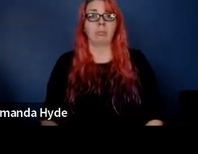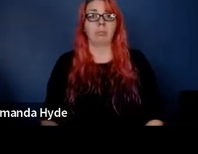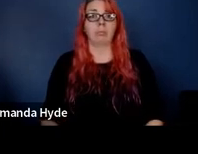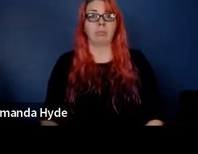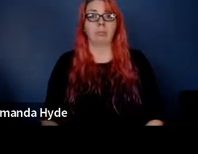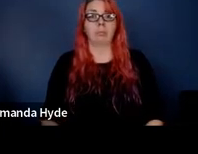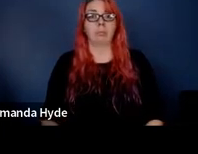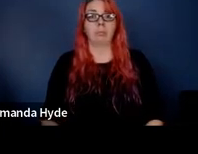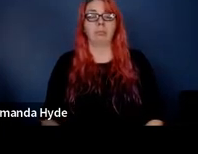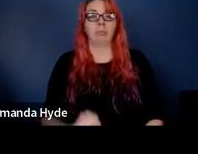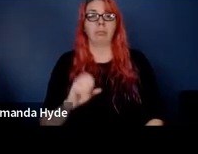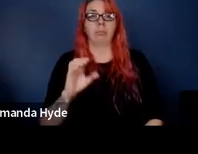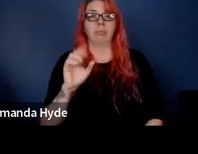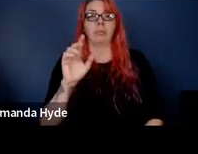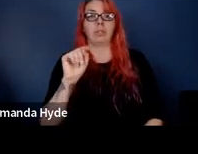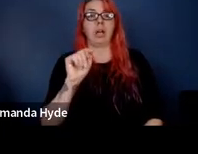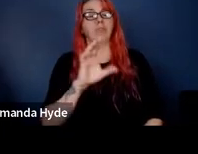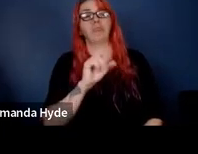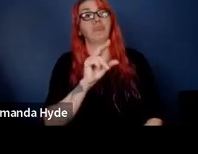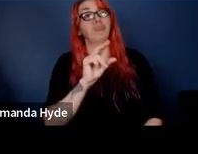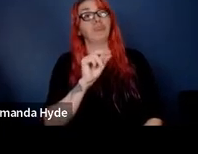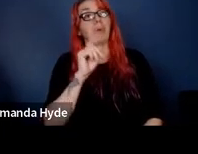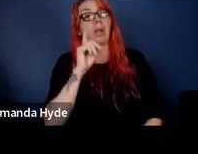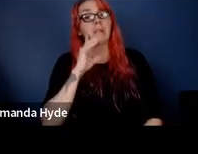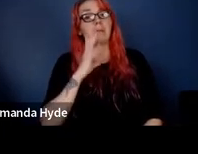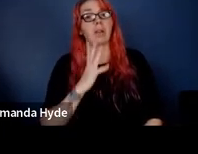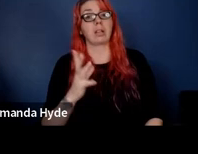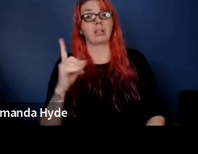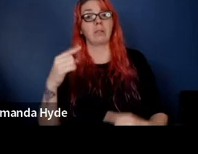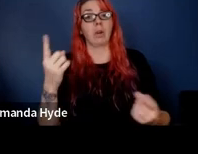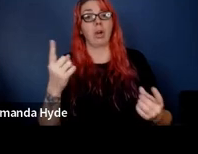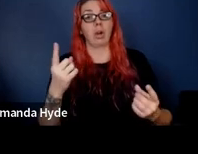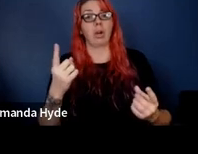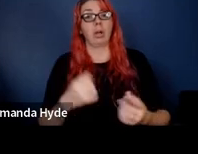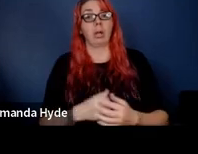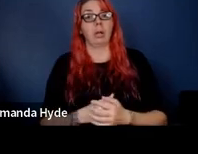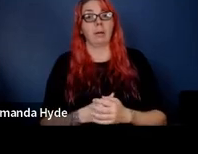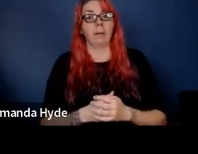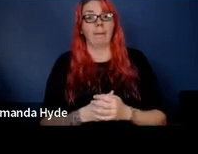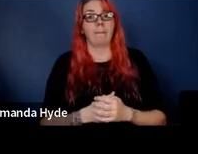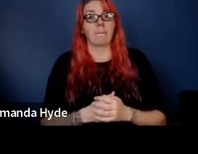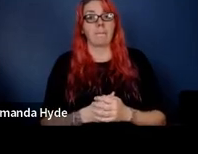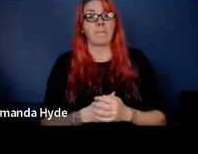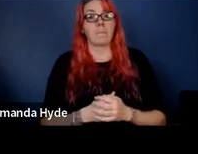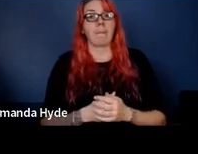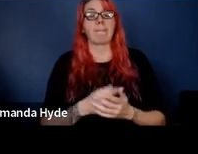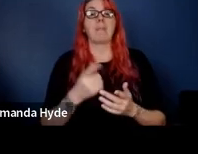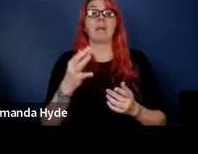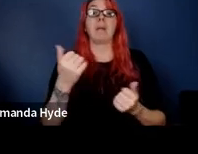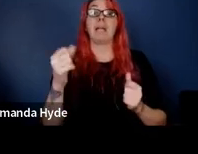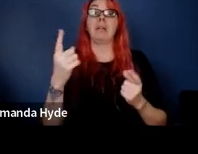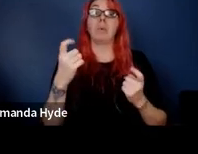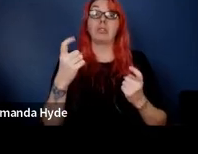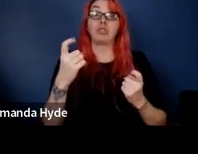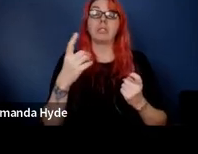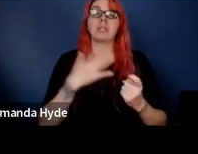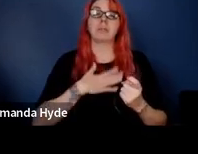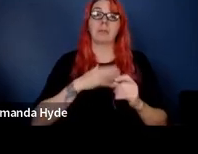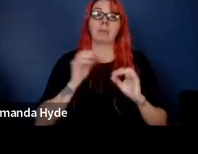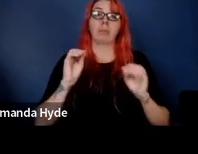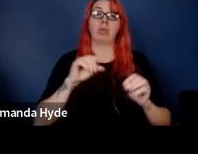No, I think we're in good shape, Douglas. If anybody has questions, please put them in the Q&A section. We'll be able to get to them. Okay,